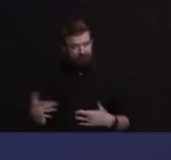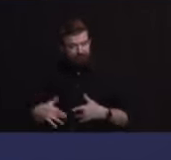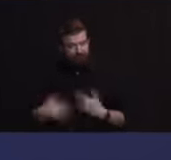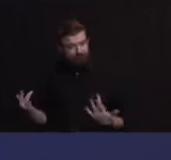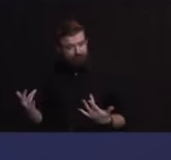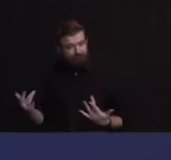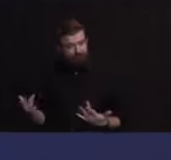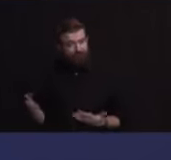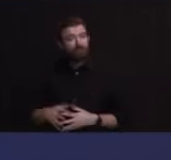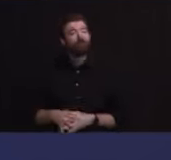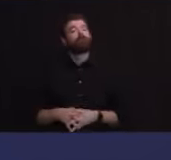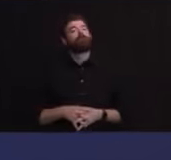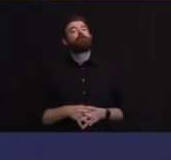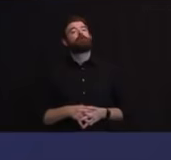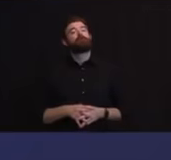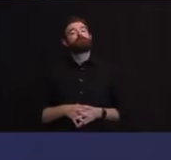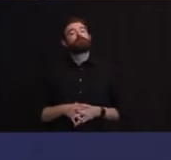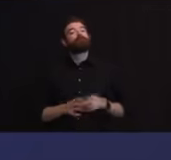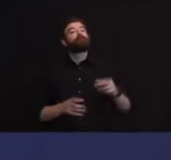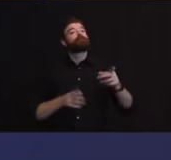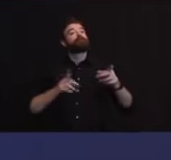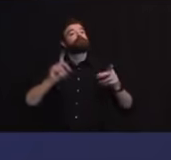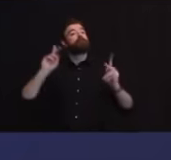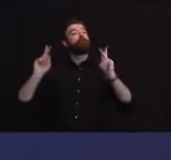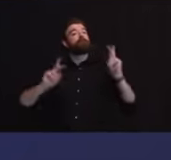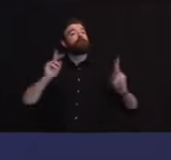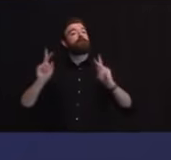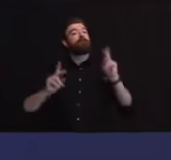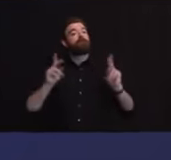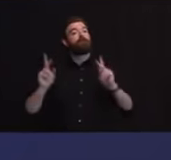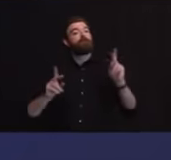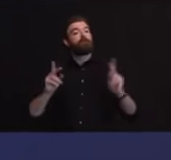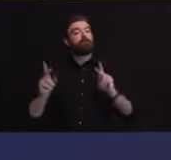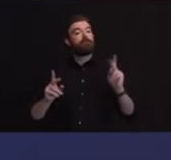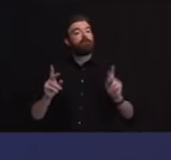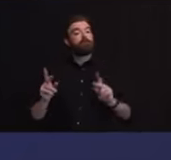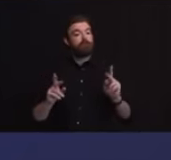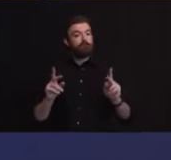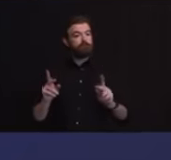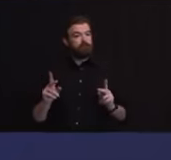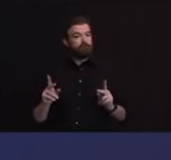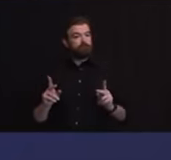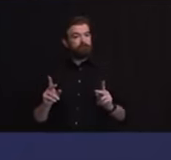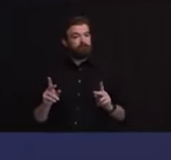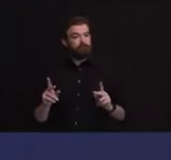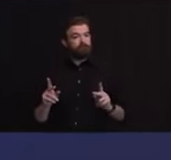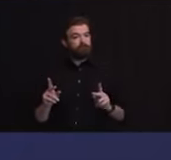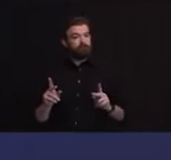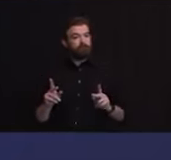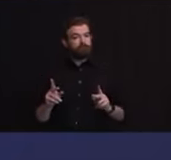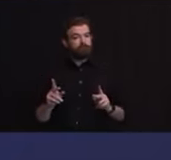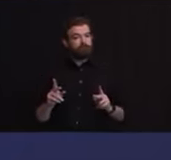It went down about 3%. That was Yeah. it. The last. The survey. confidence went down. Yeah, confidence went Yeah. down.